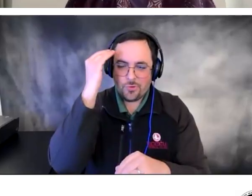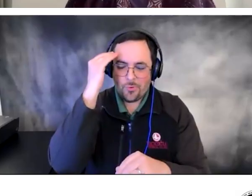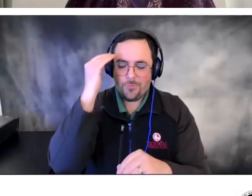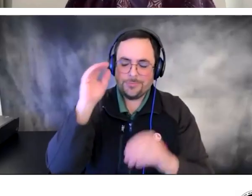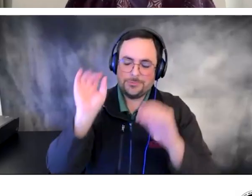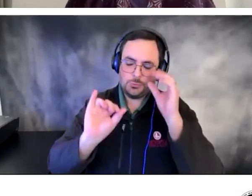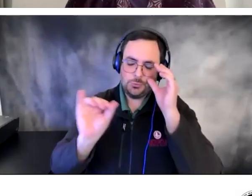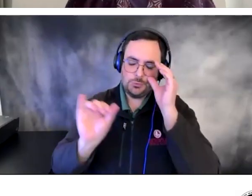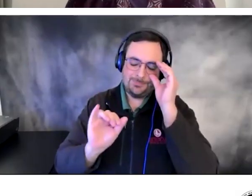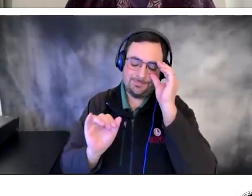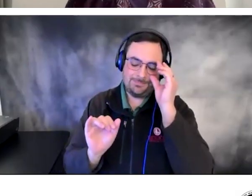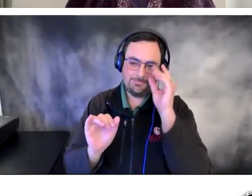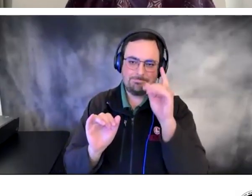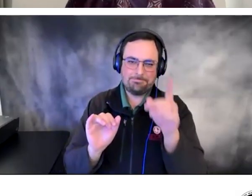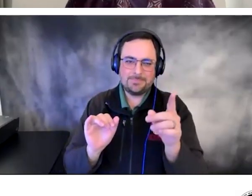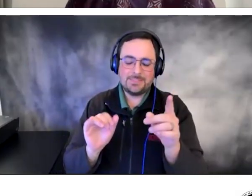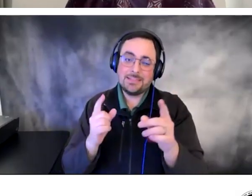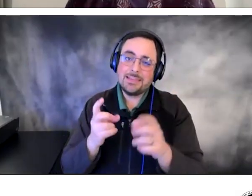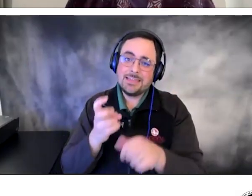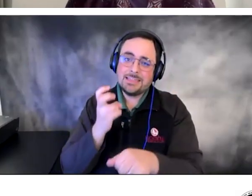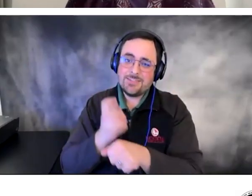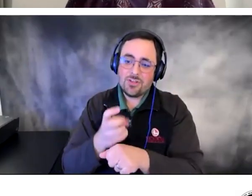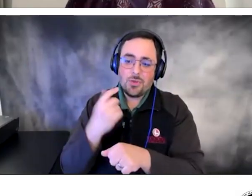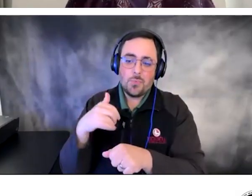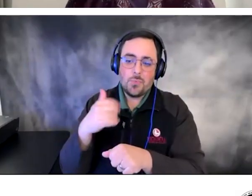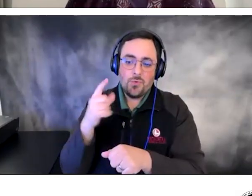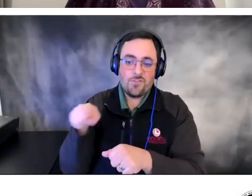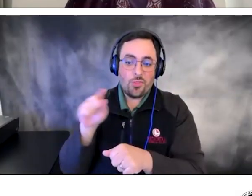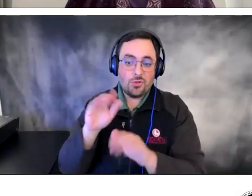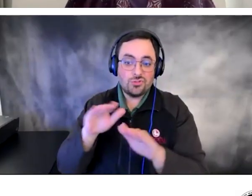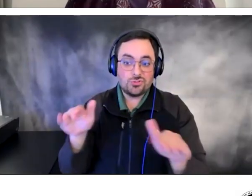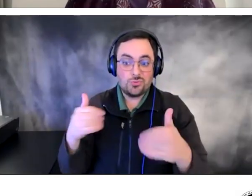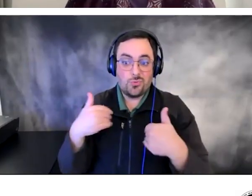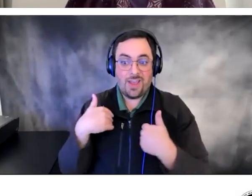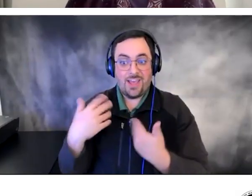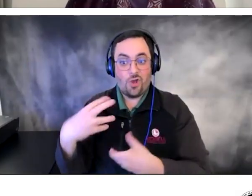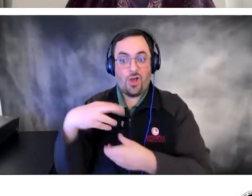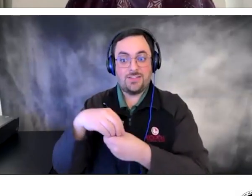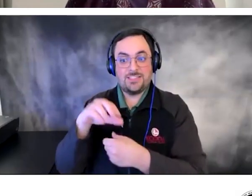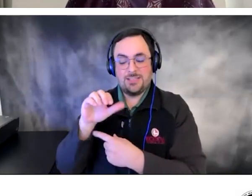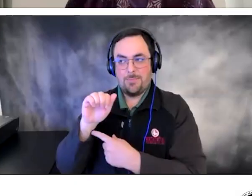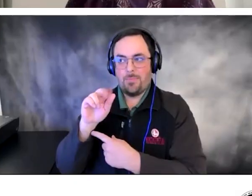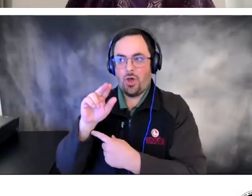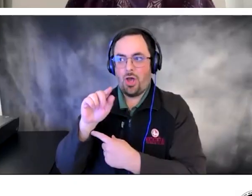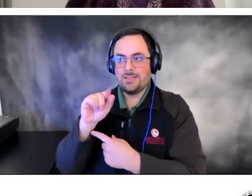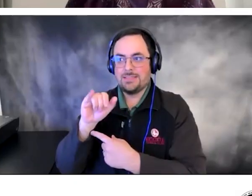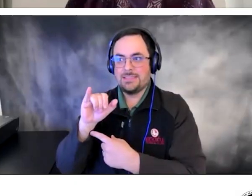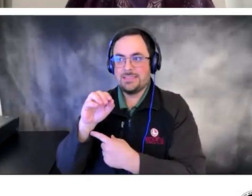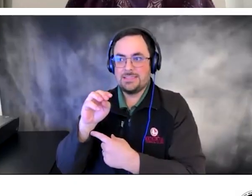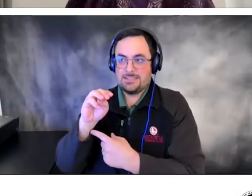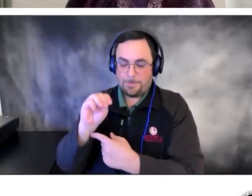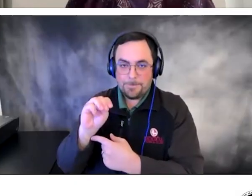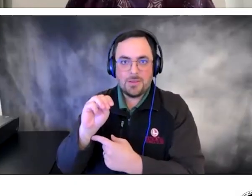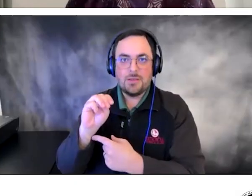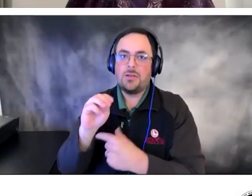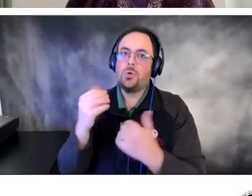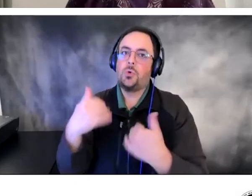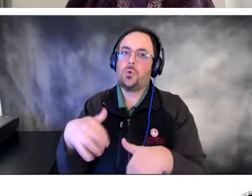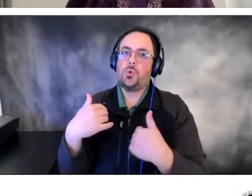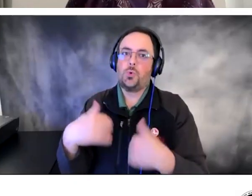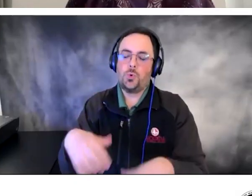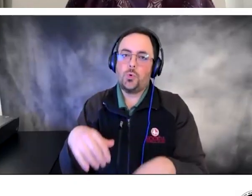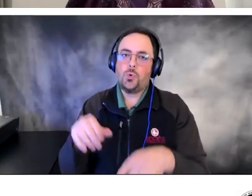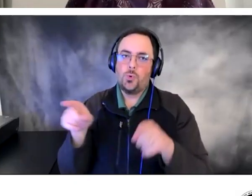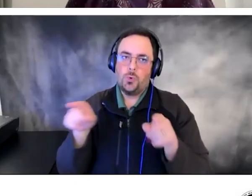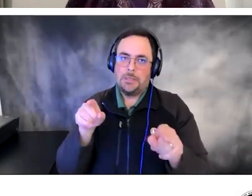by the way, is particularly difficult for children with autism and is one of the reasons why tangible representations might